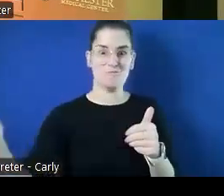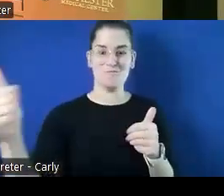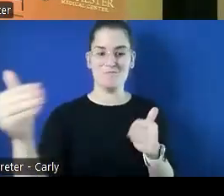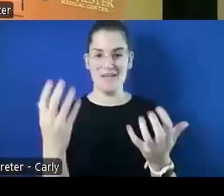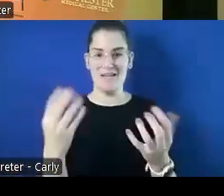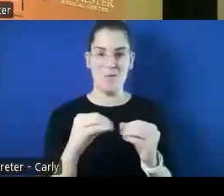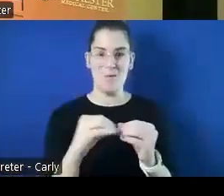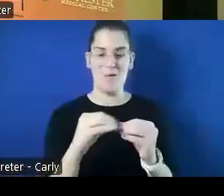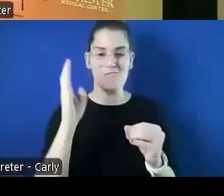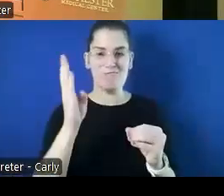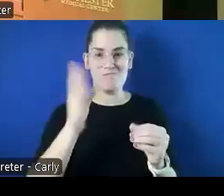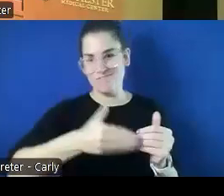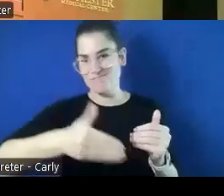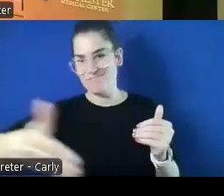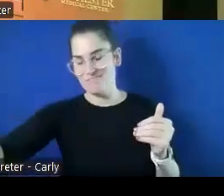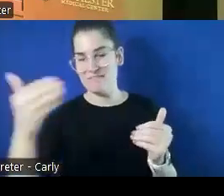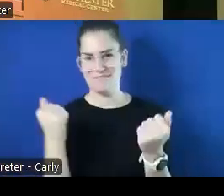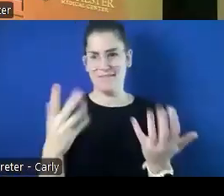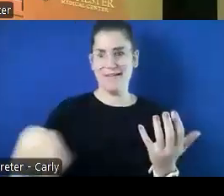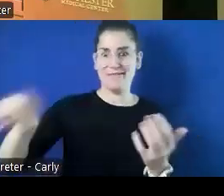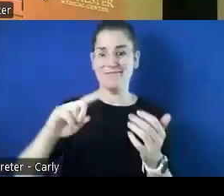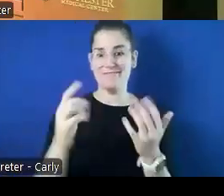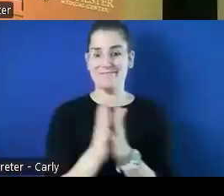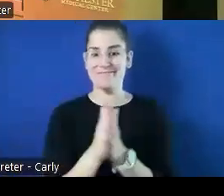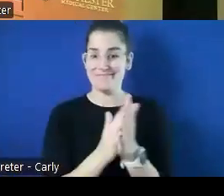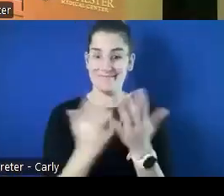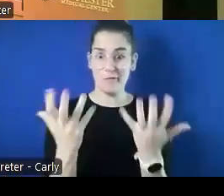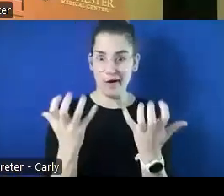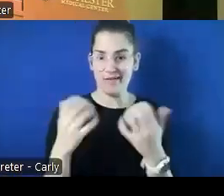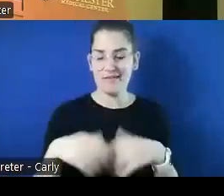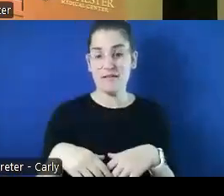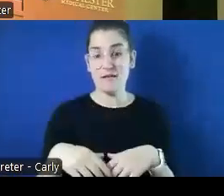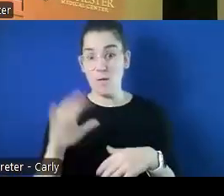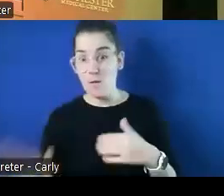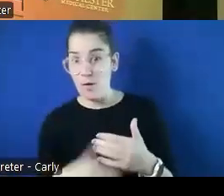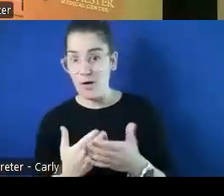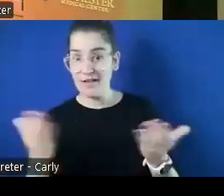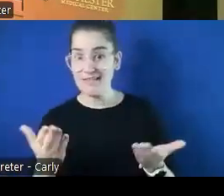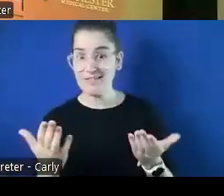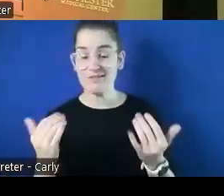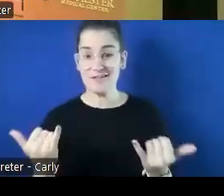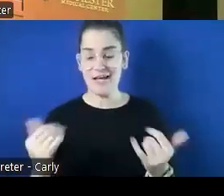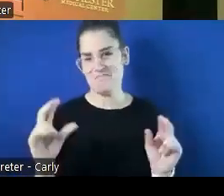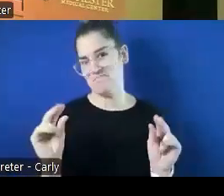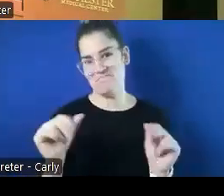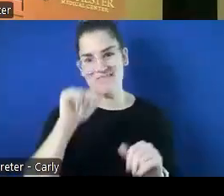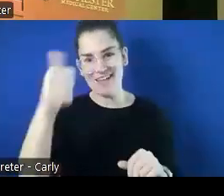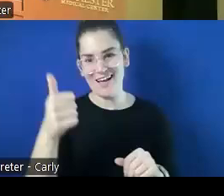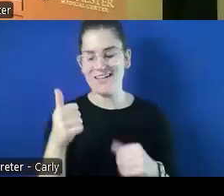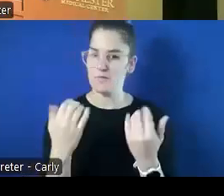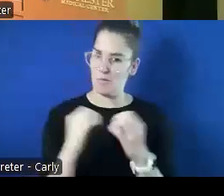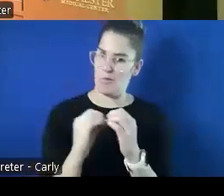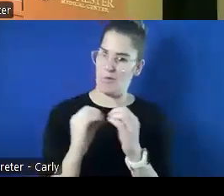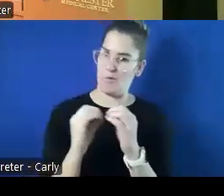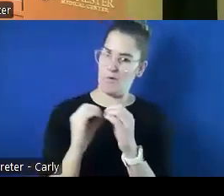many residents that were interested in presenting, and not every resident was able to be represented this afternoon. So more